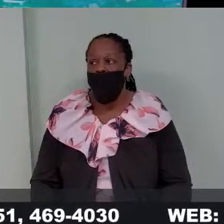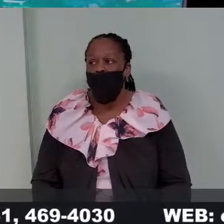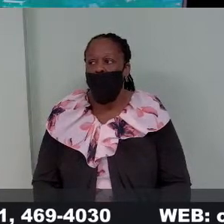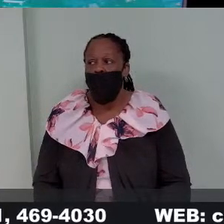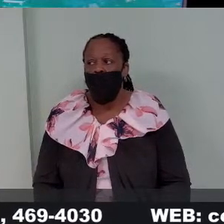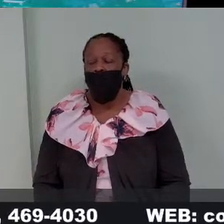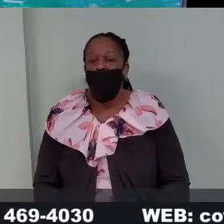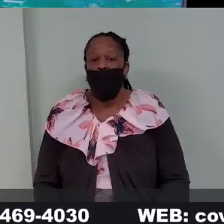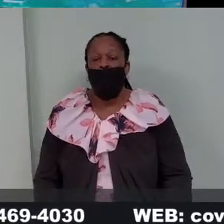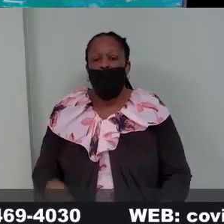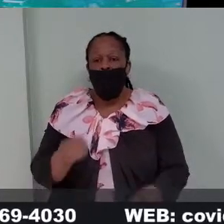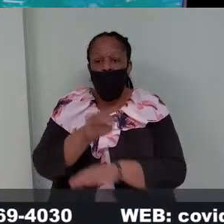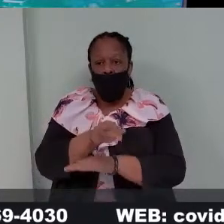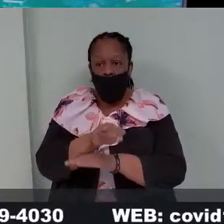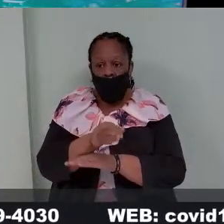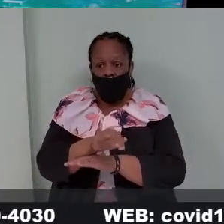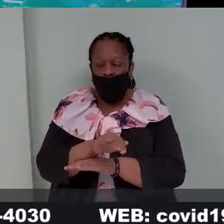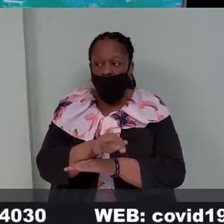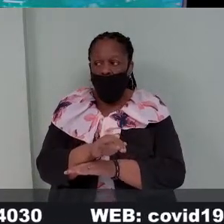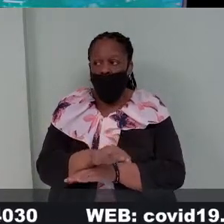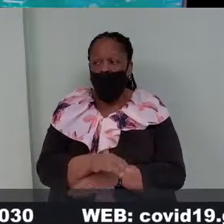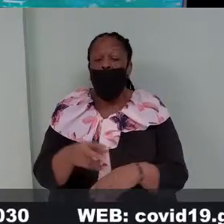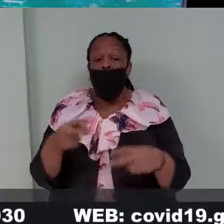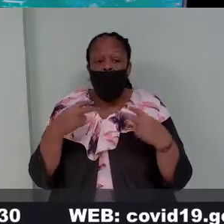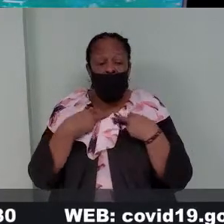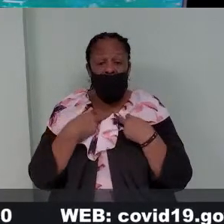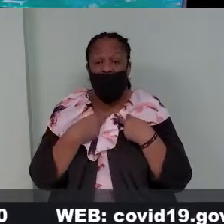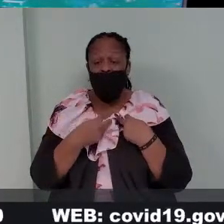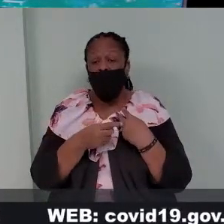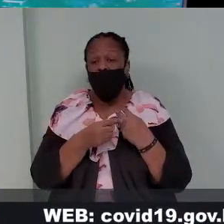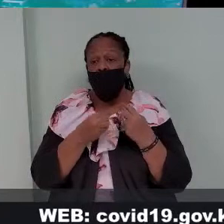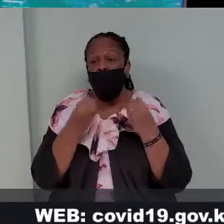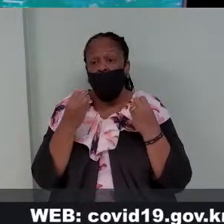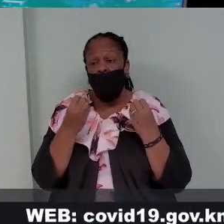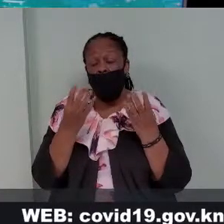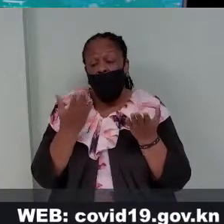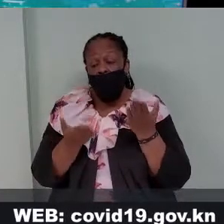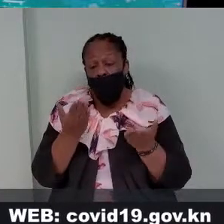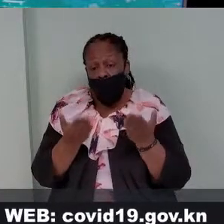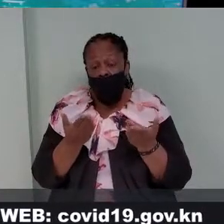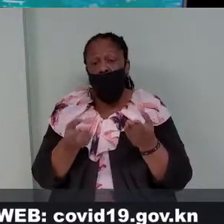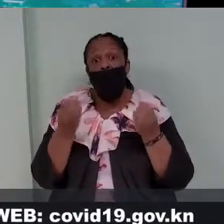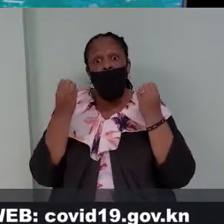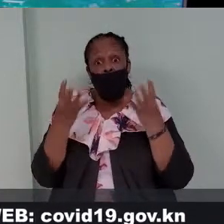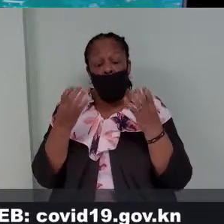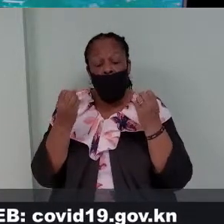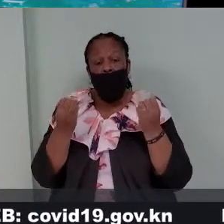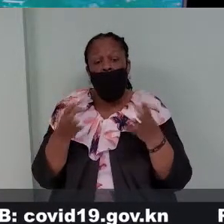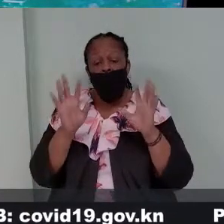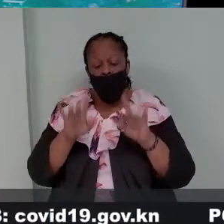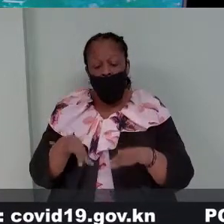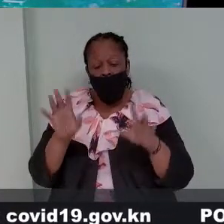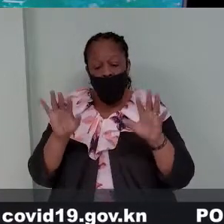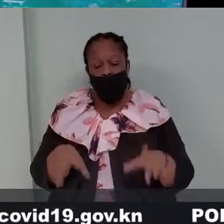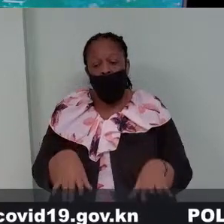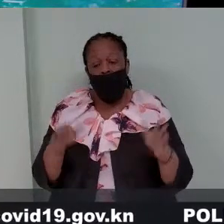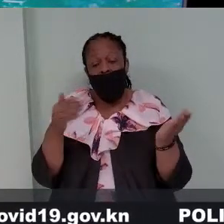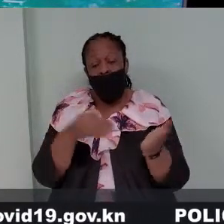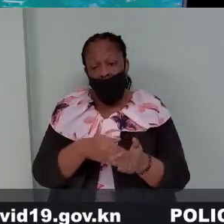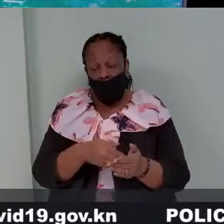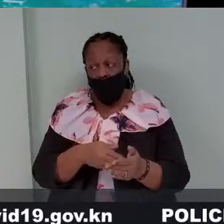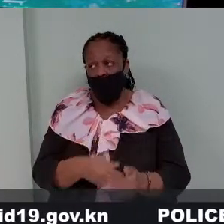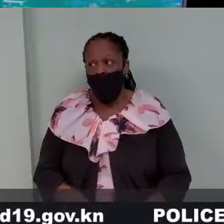Weather tonight, we have a 90% chance or a very high chance of periods of rains